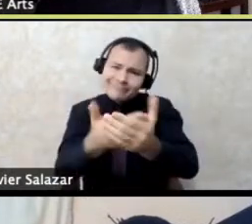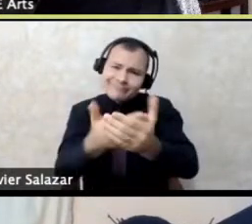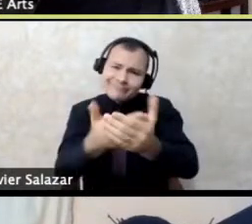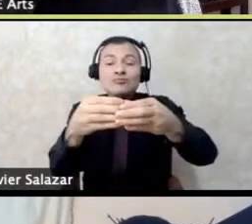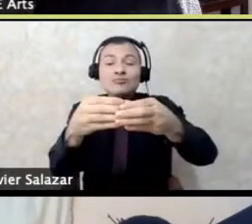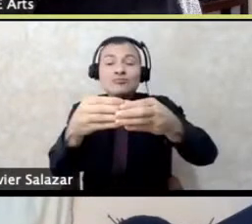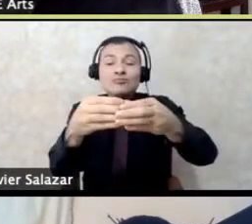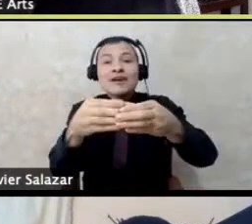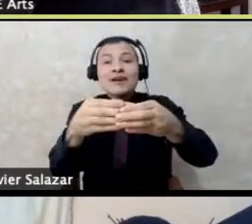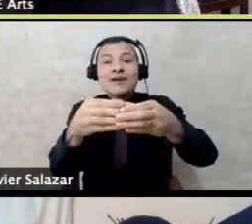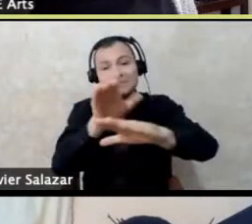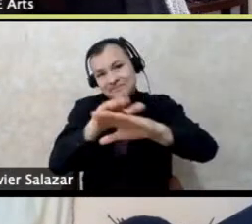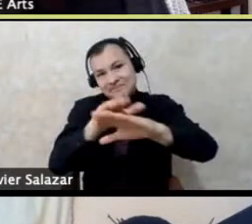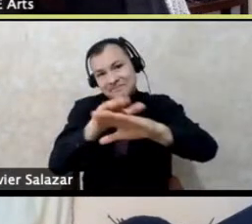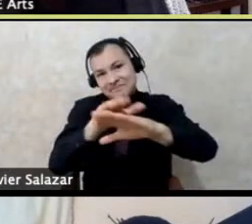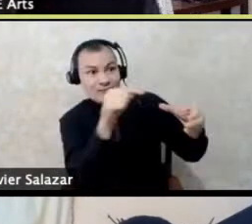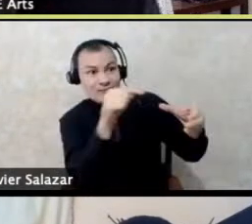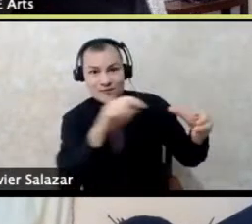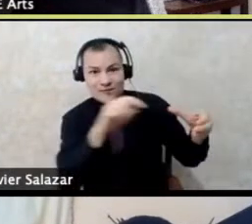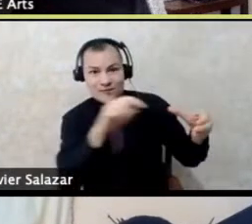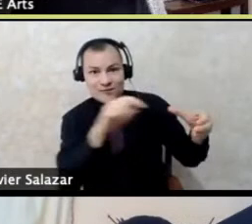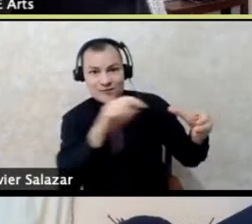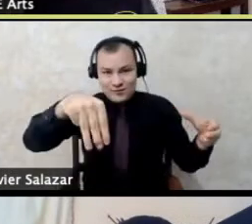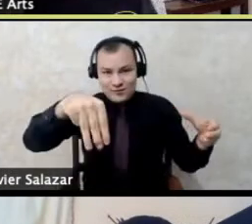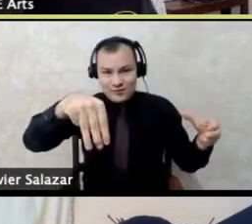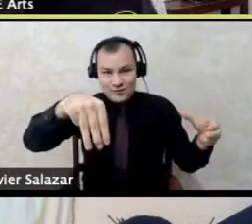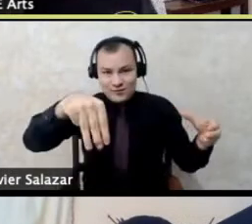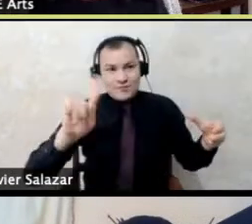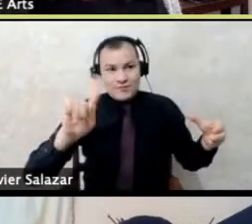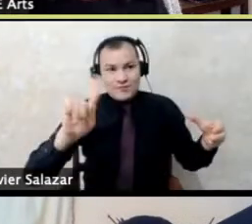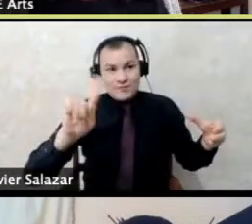es supremamente importante tener esta conversación.